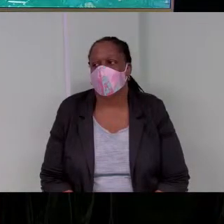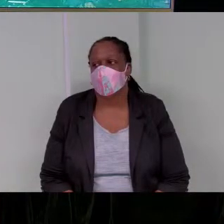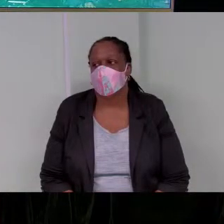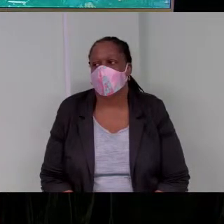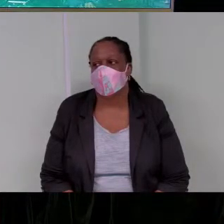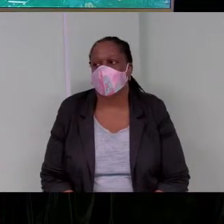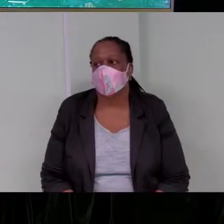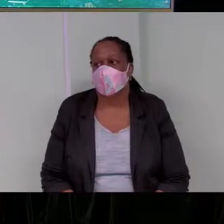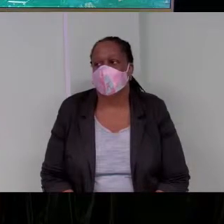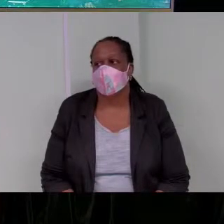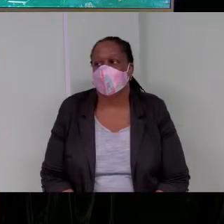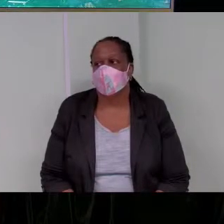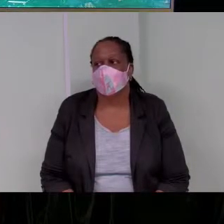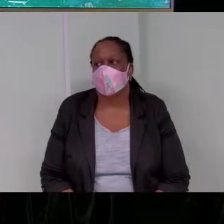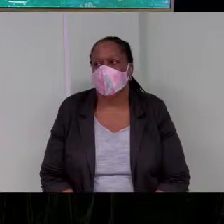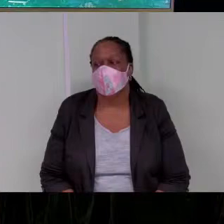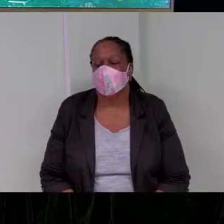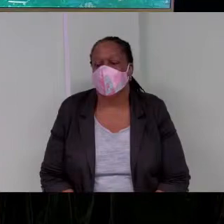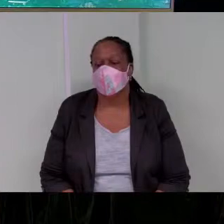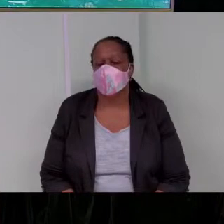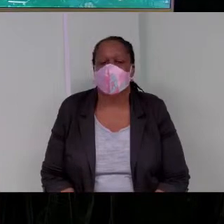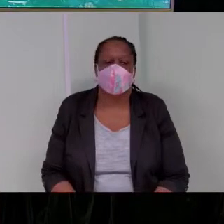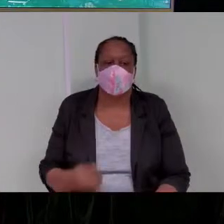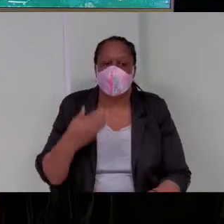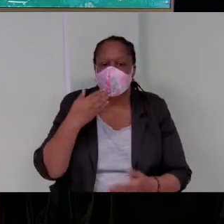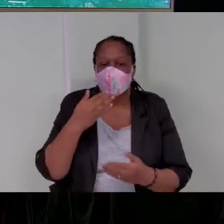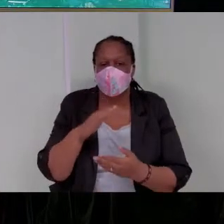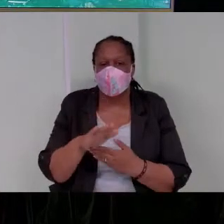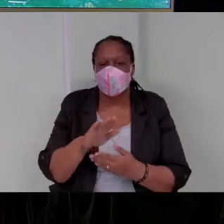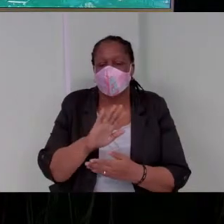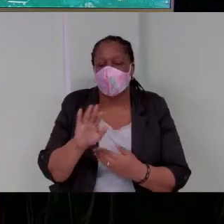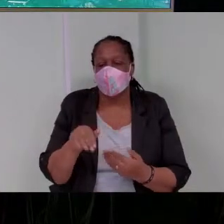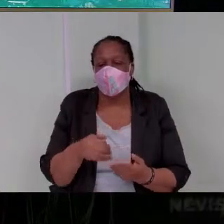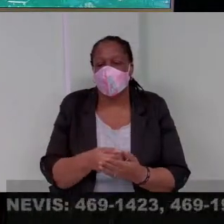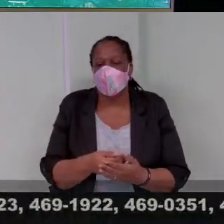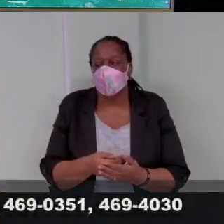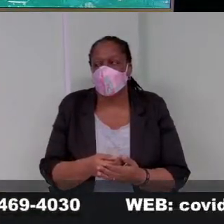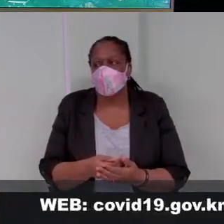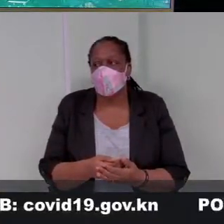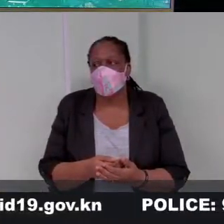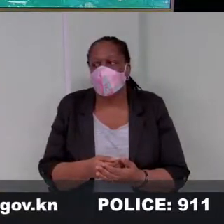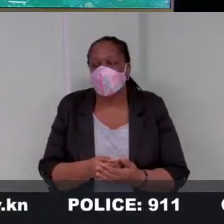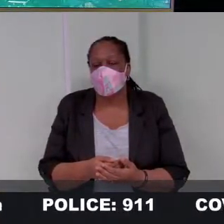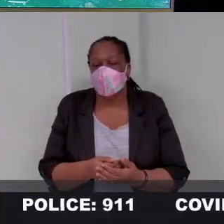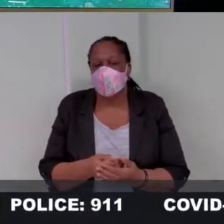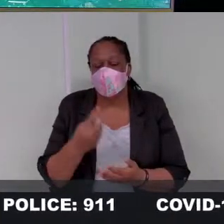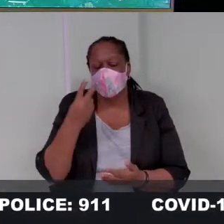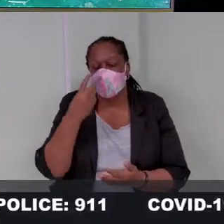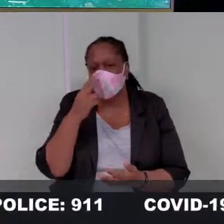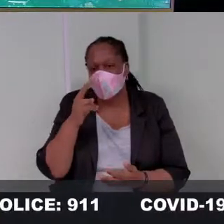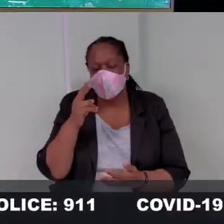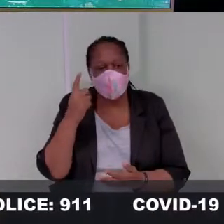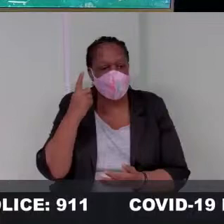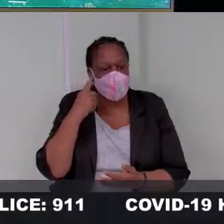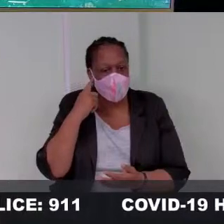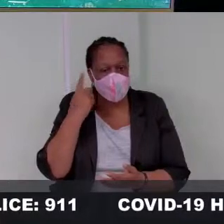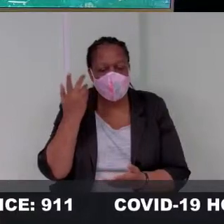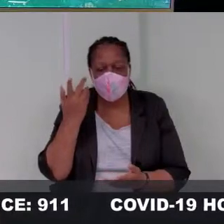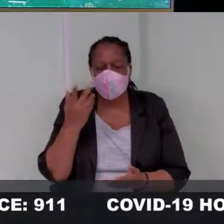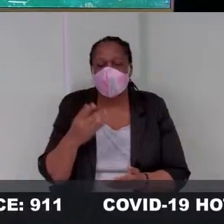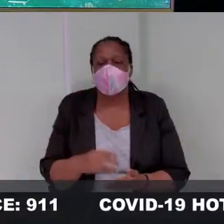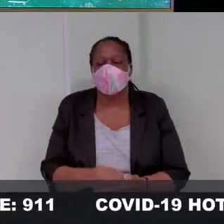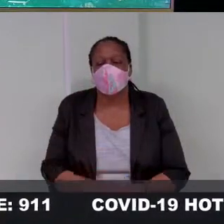Good afternoon, Mr. Williams, and thank you for your introduction, and greetings to all who are watching via whatever